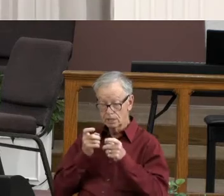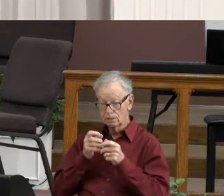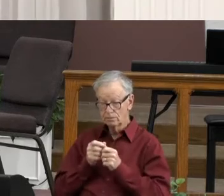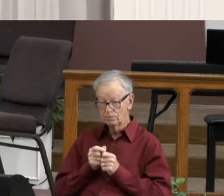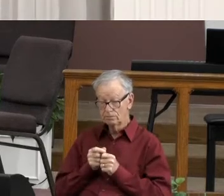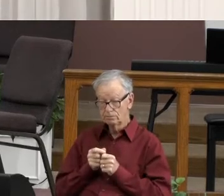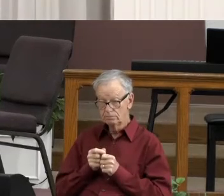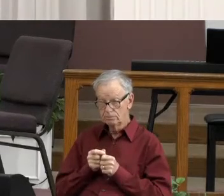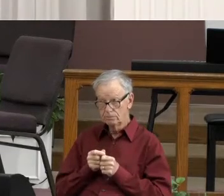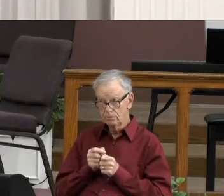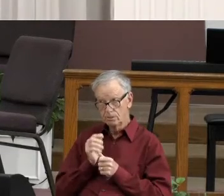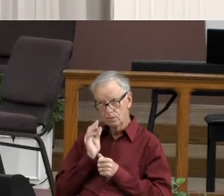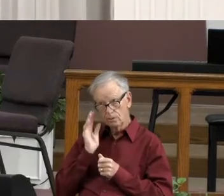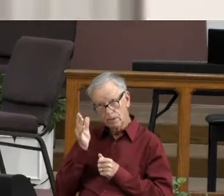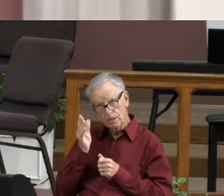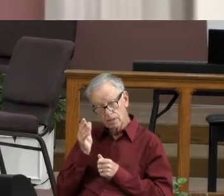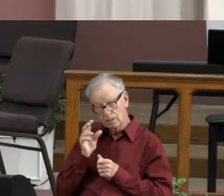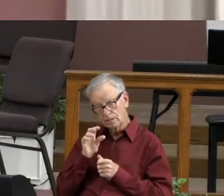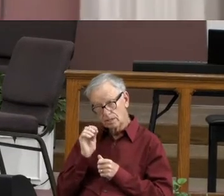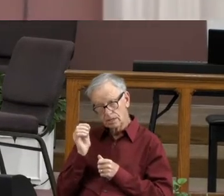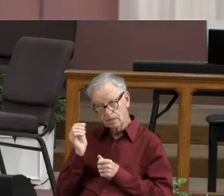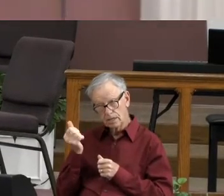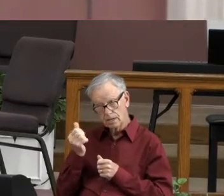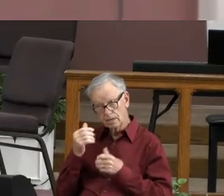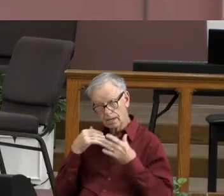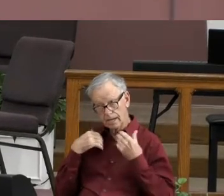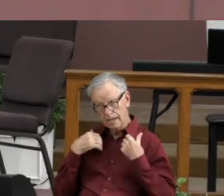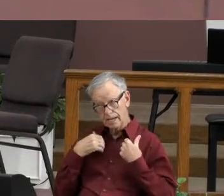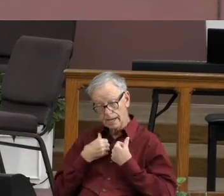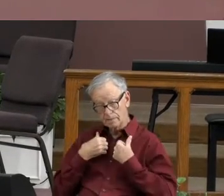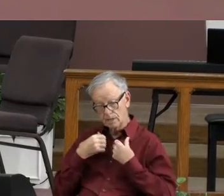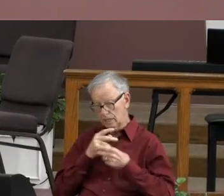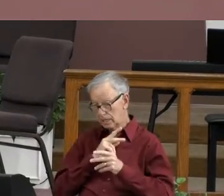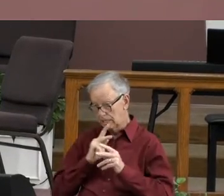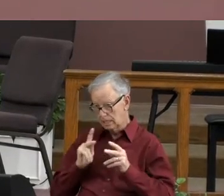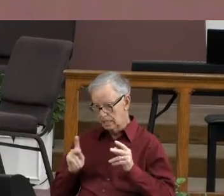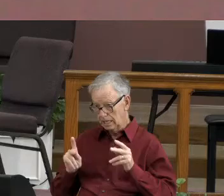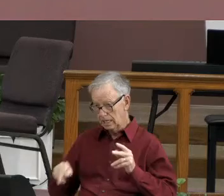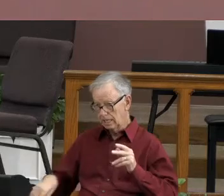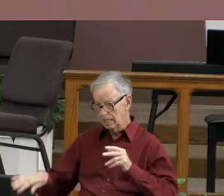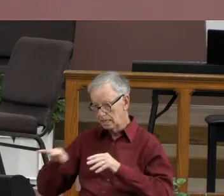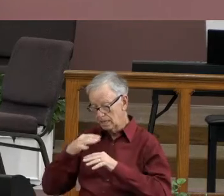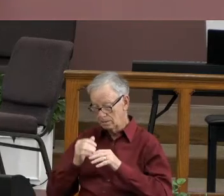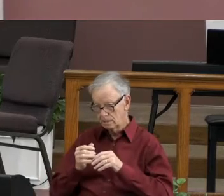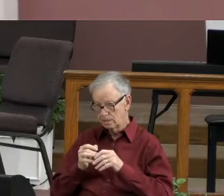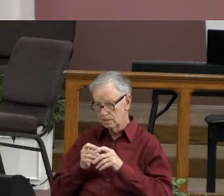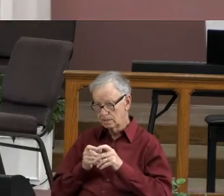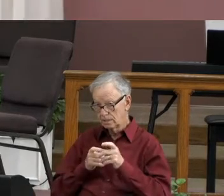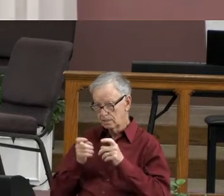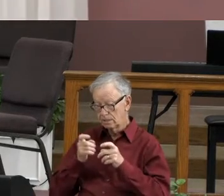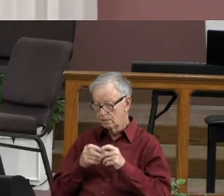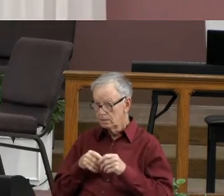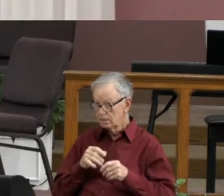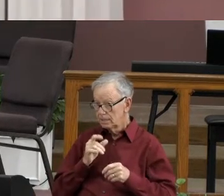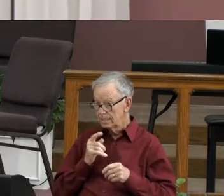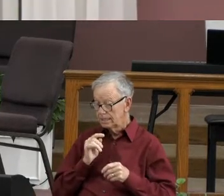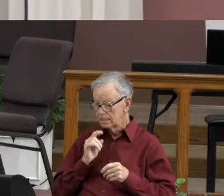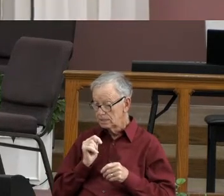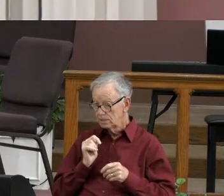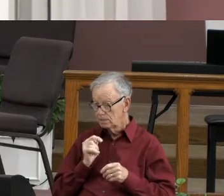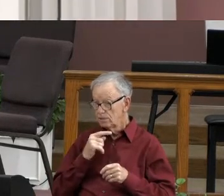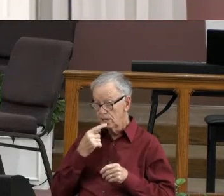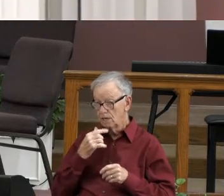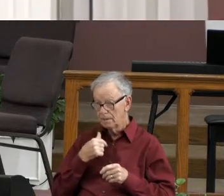Well, none of the rest of the animal kingdom or anything else is in charge, is it? I don't know, is it? You tell